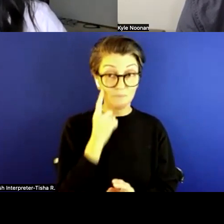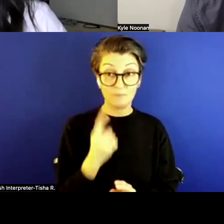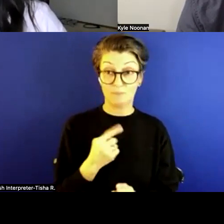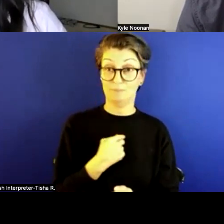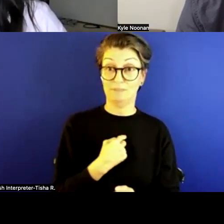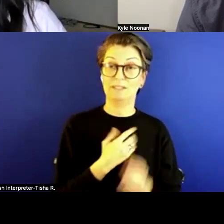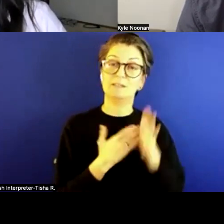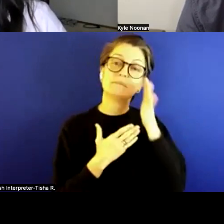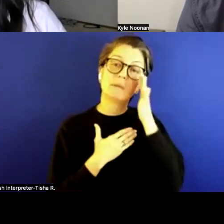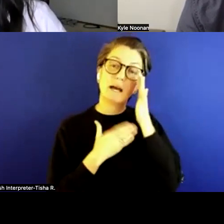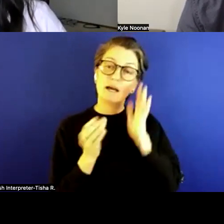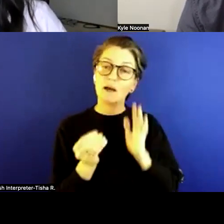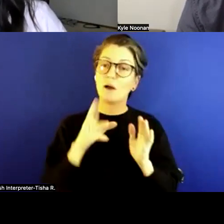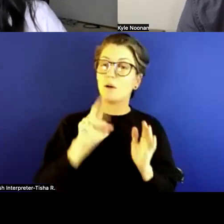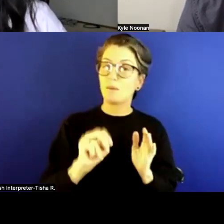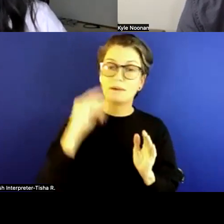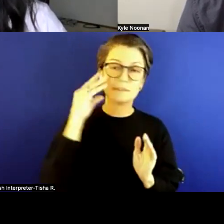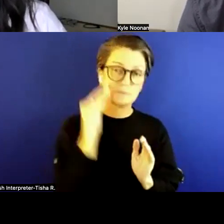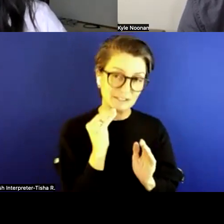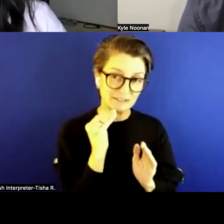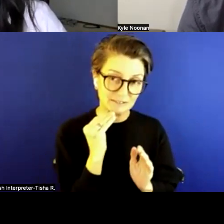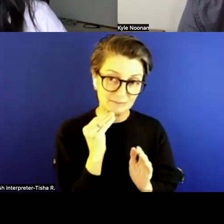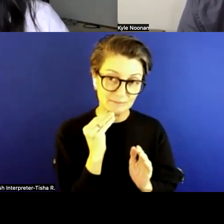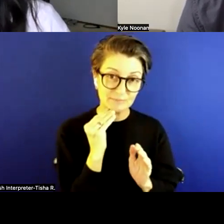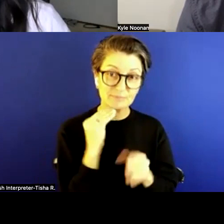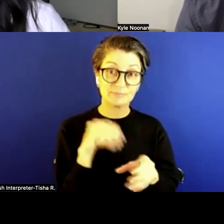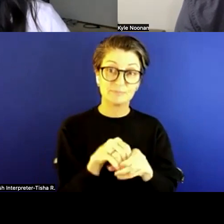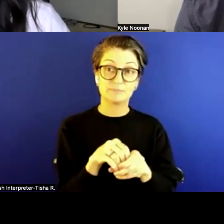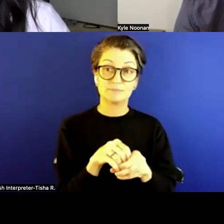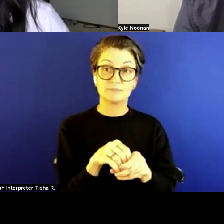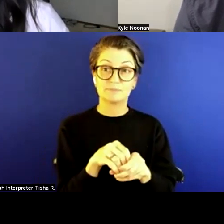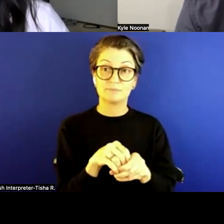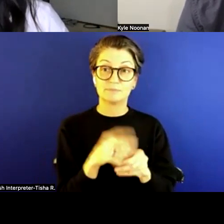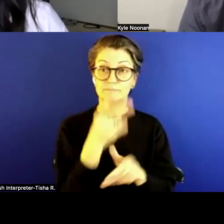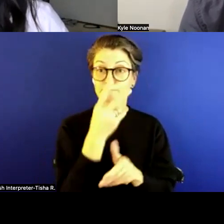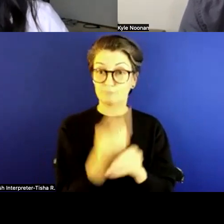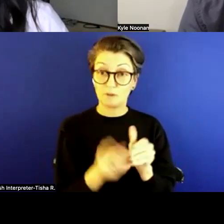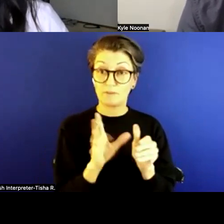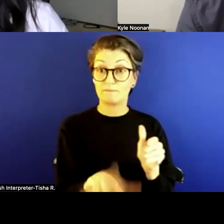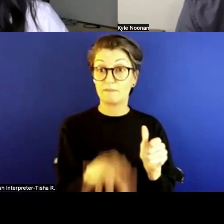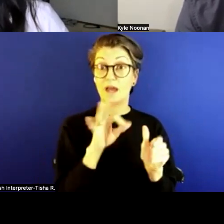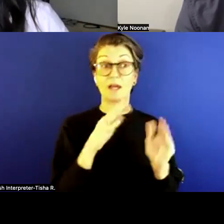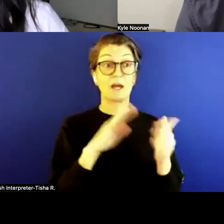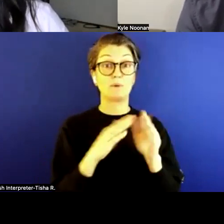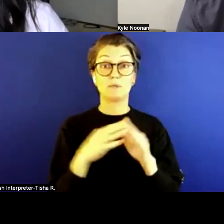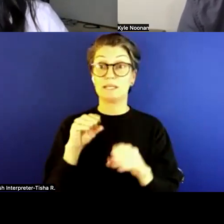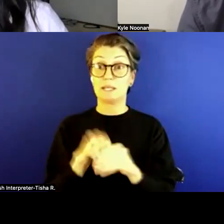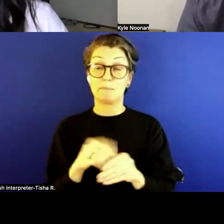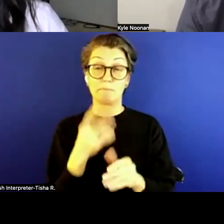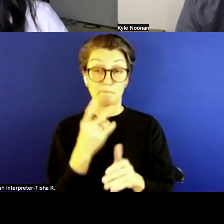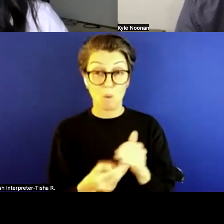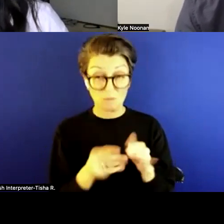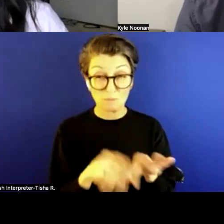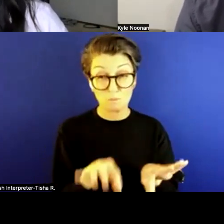own experience of falling within the two and finding profound community within both,